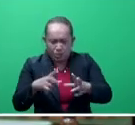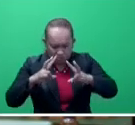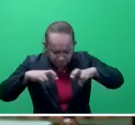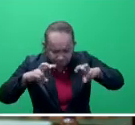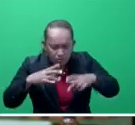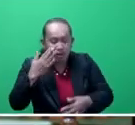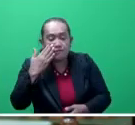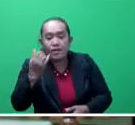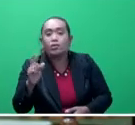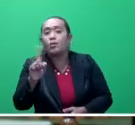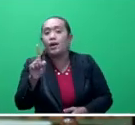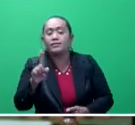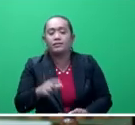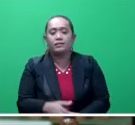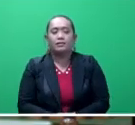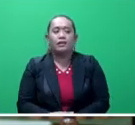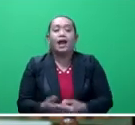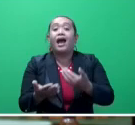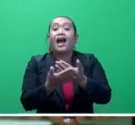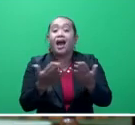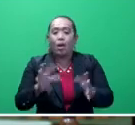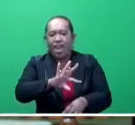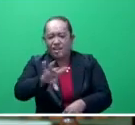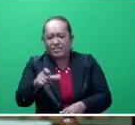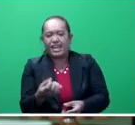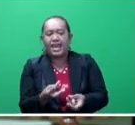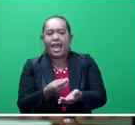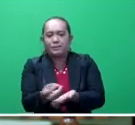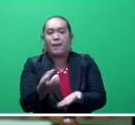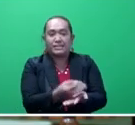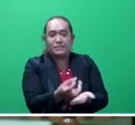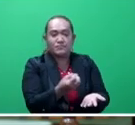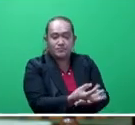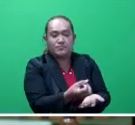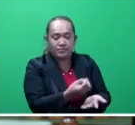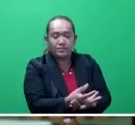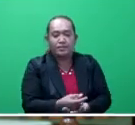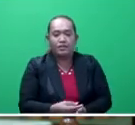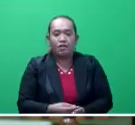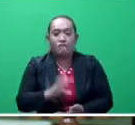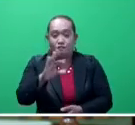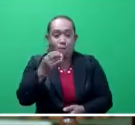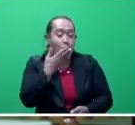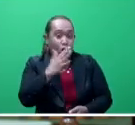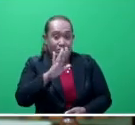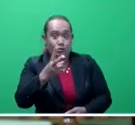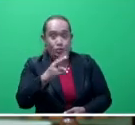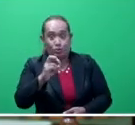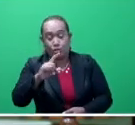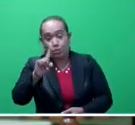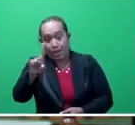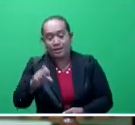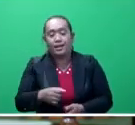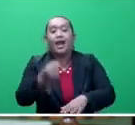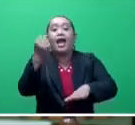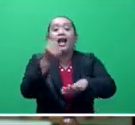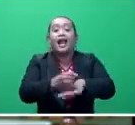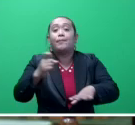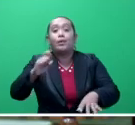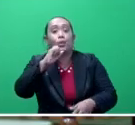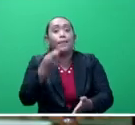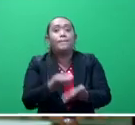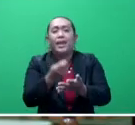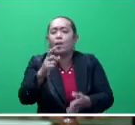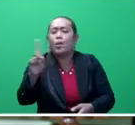can be assisted to ease everyday expenses. For example, from 1 August 2021, government will pay the over